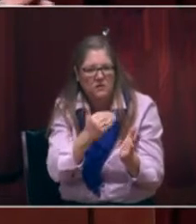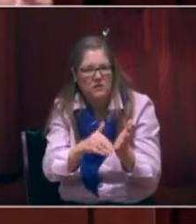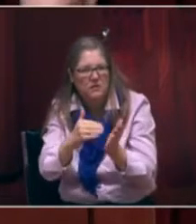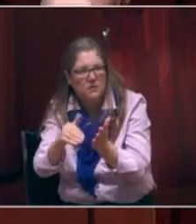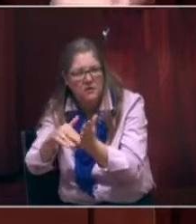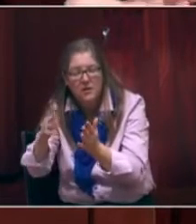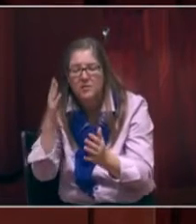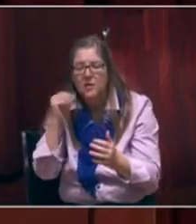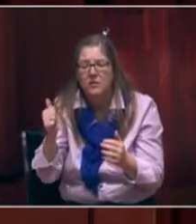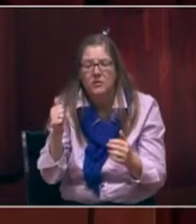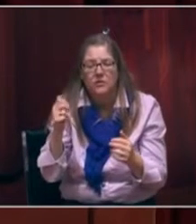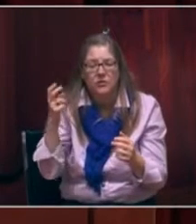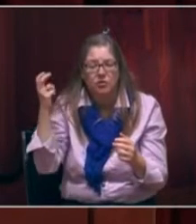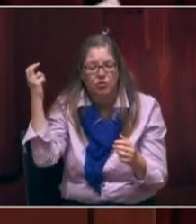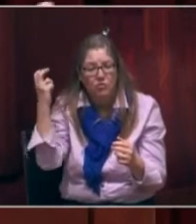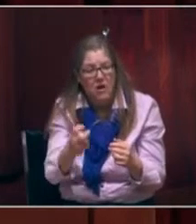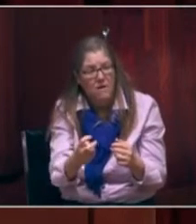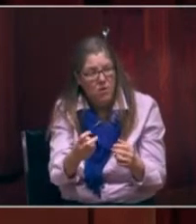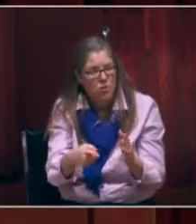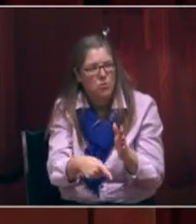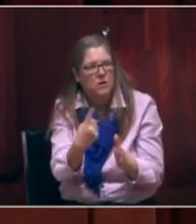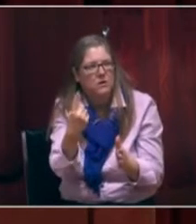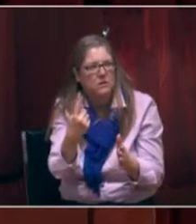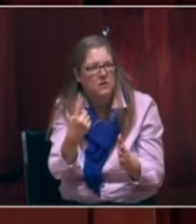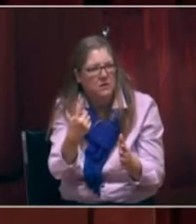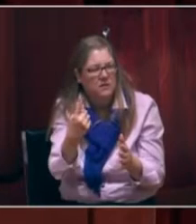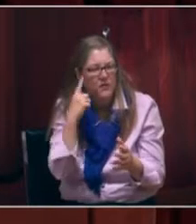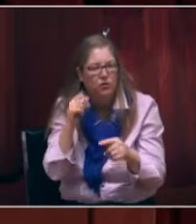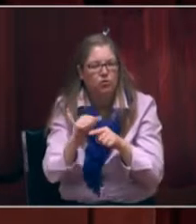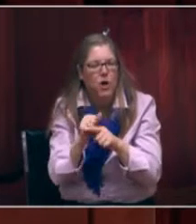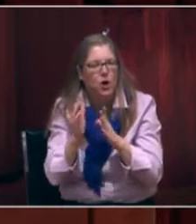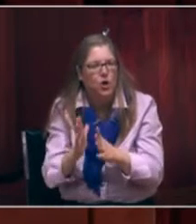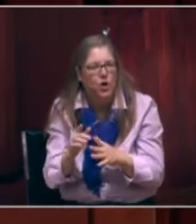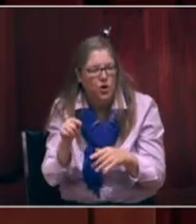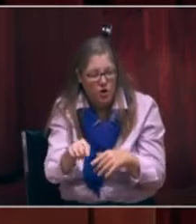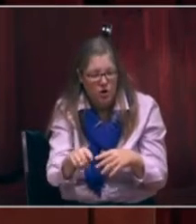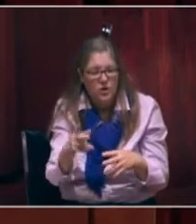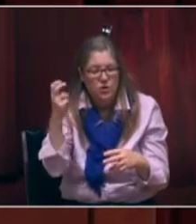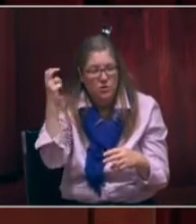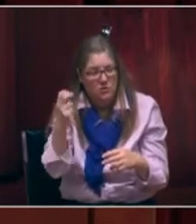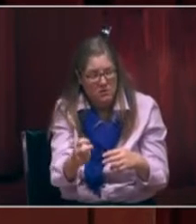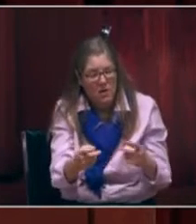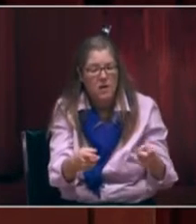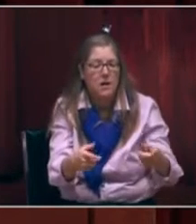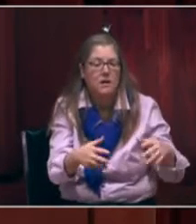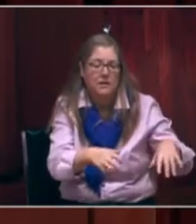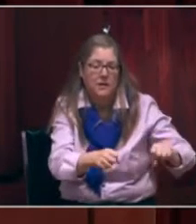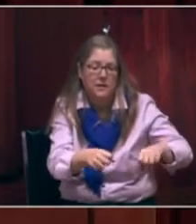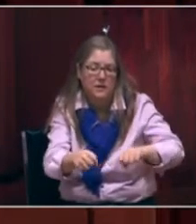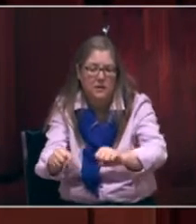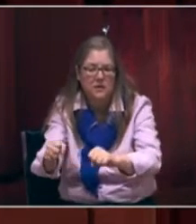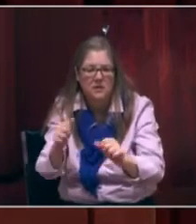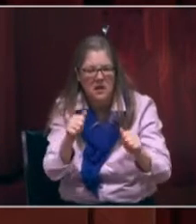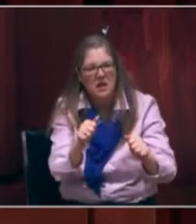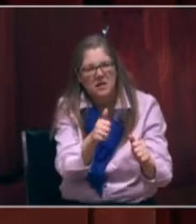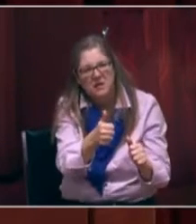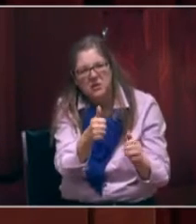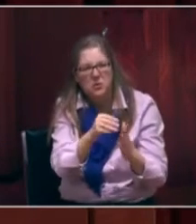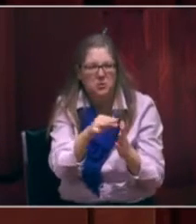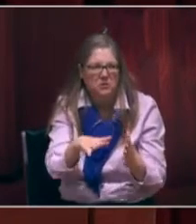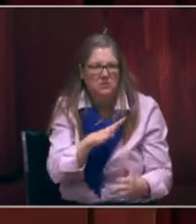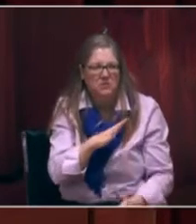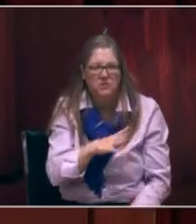travel costs are a one-time usually for my trainer and it works out the balance. All right, let's do one more online and